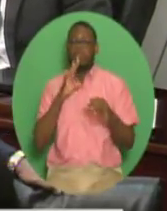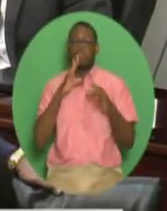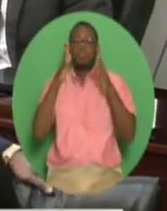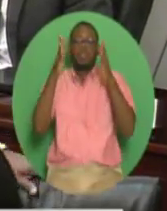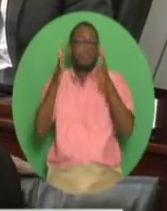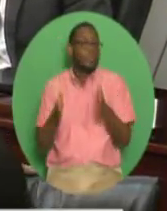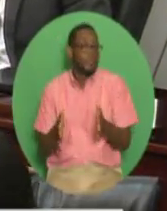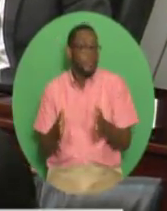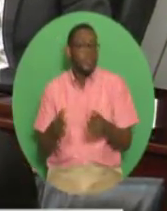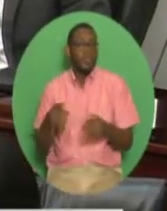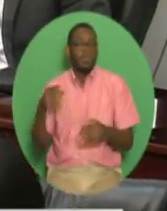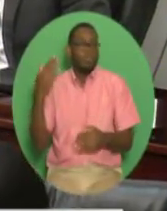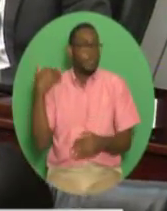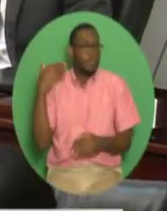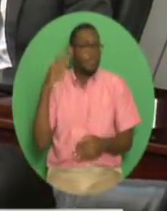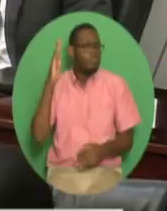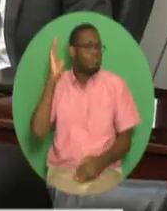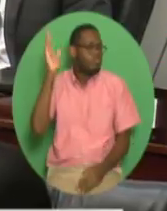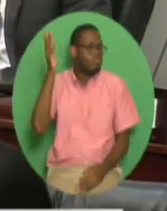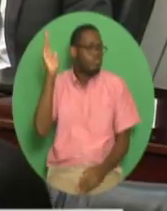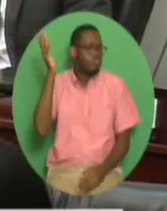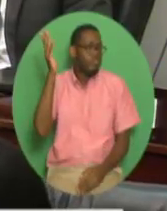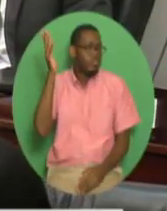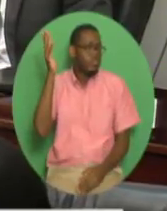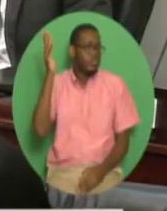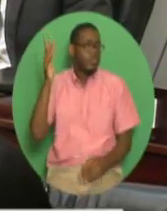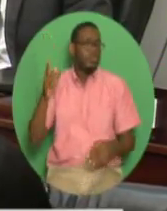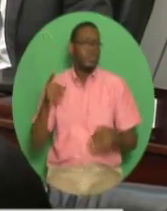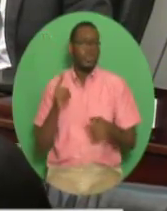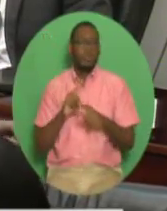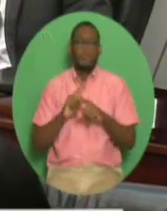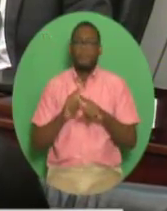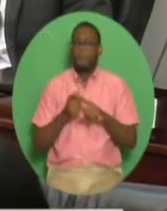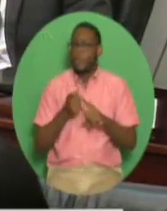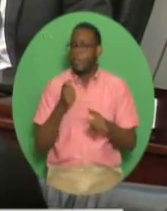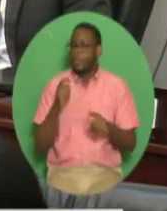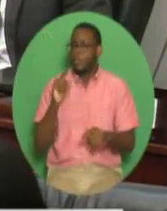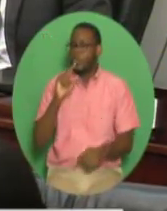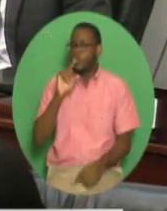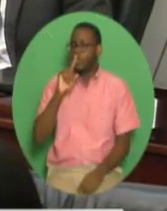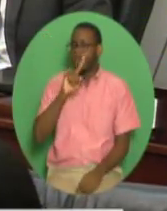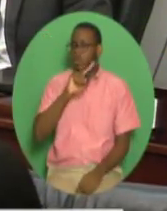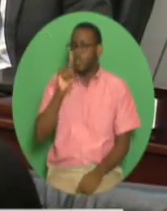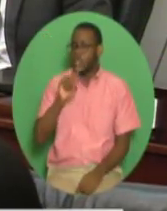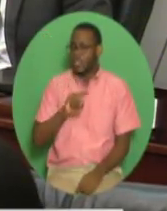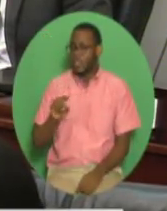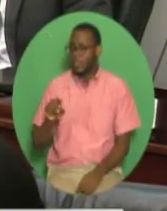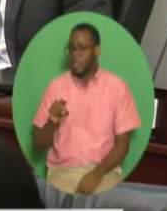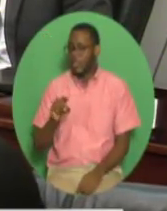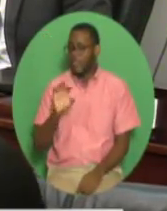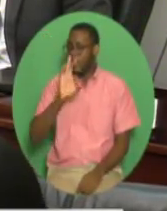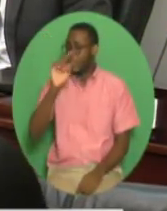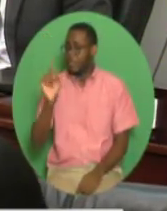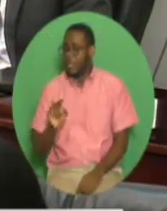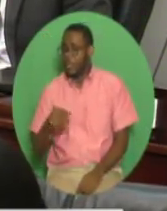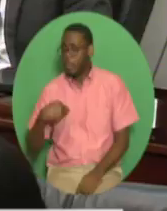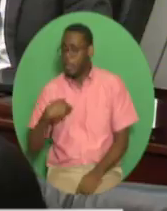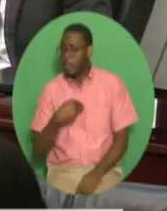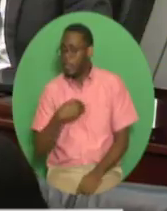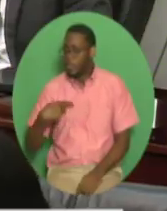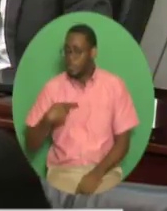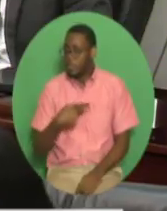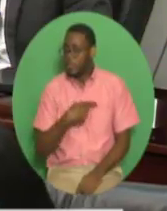during the presentation of my good friend from Faizabad, he had asked for